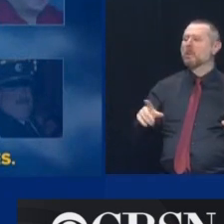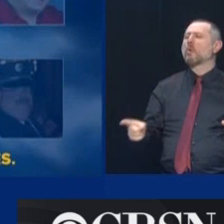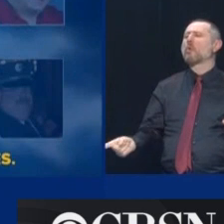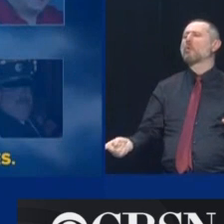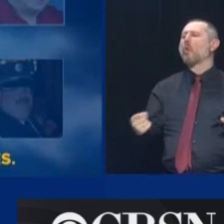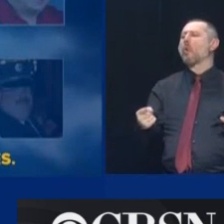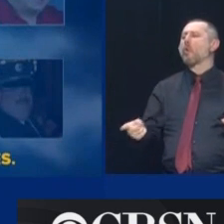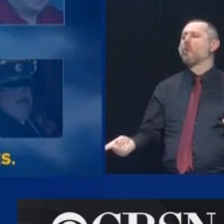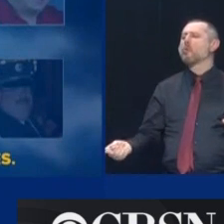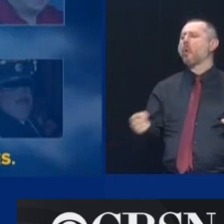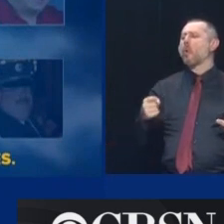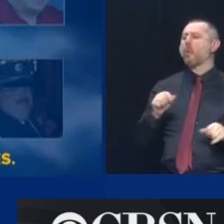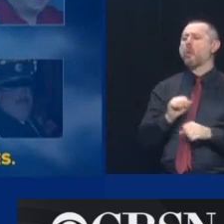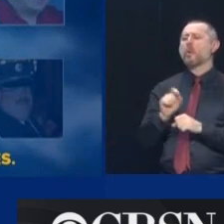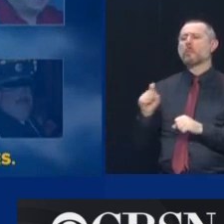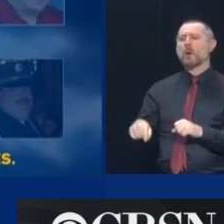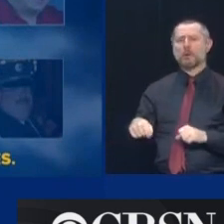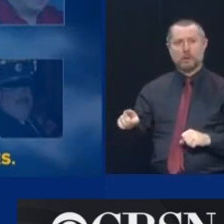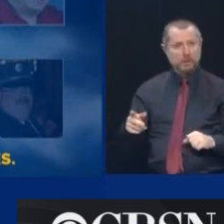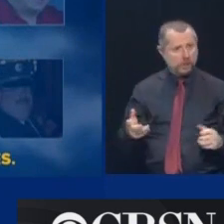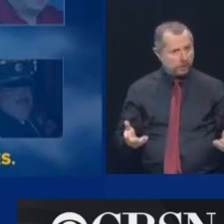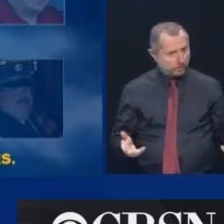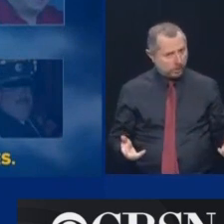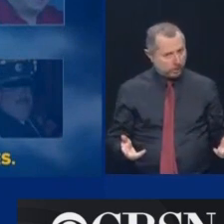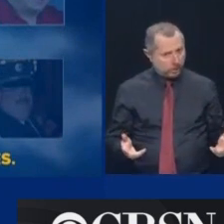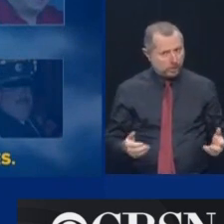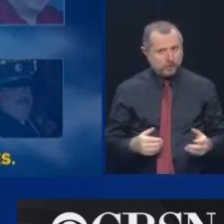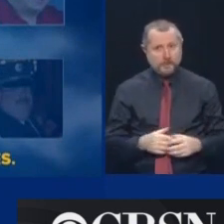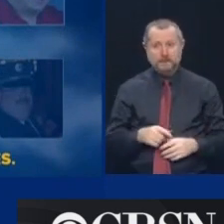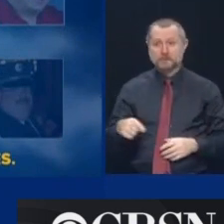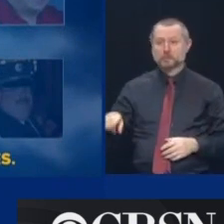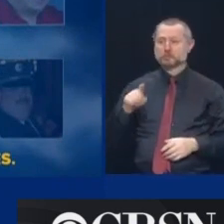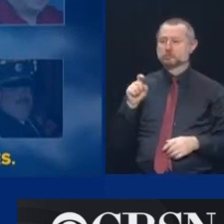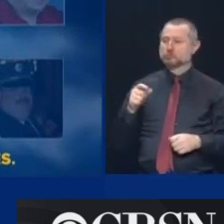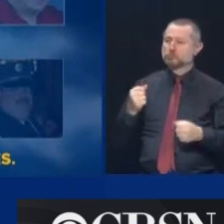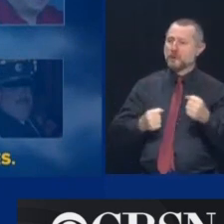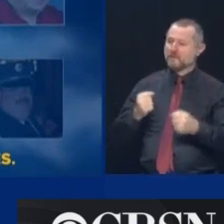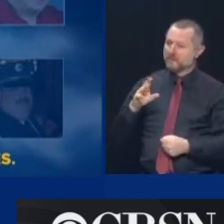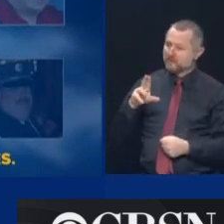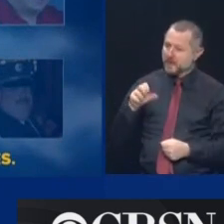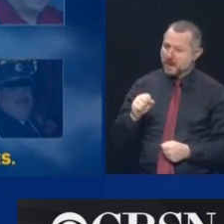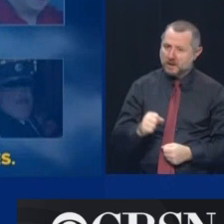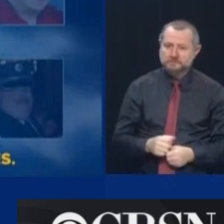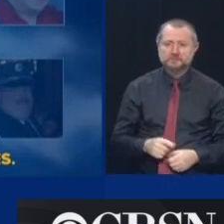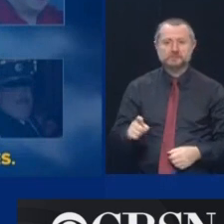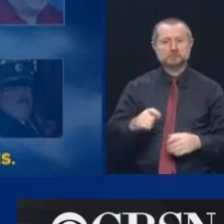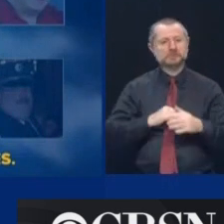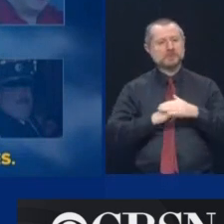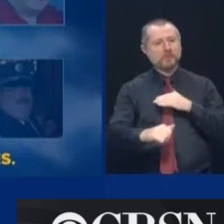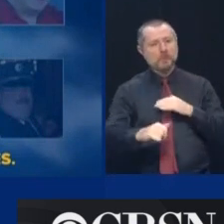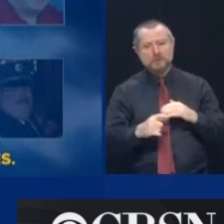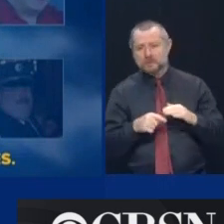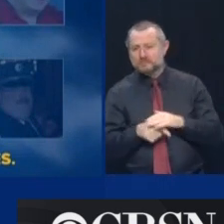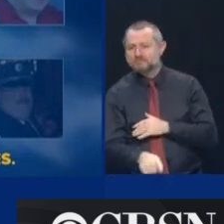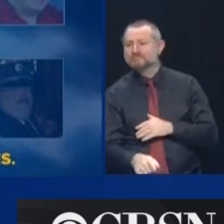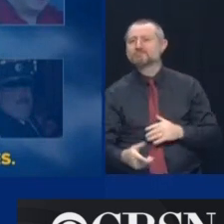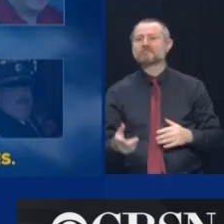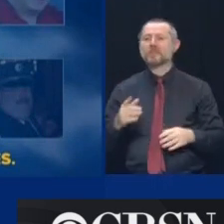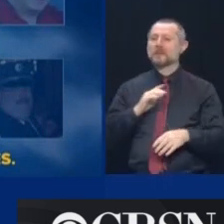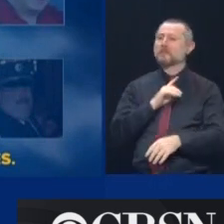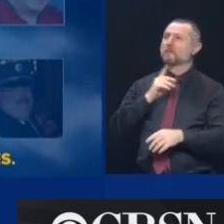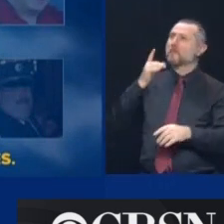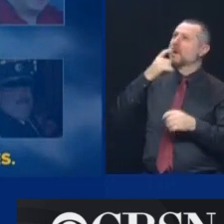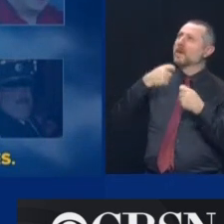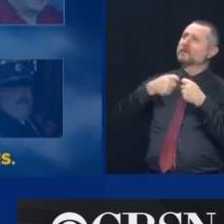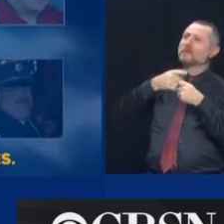you have to show up tomorrow morning because we need you to drive the bus, we need you to drive the train, we need you to run the utility plant.